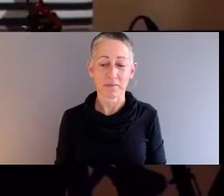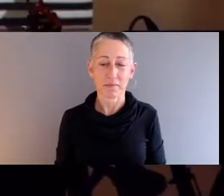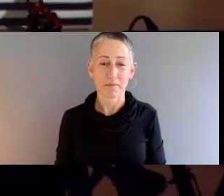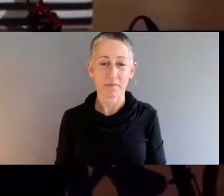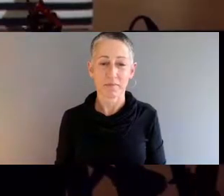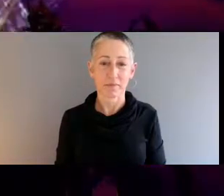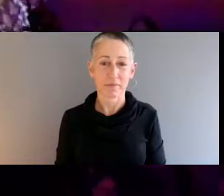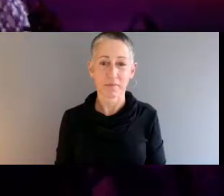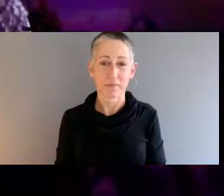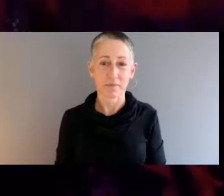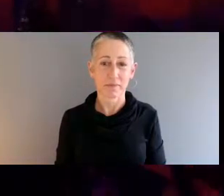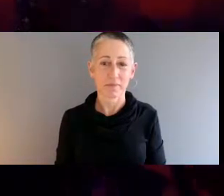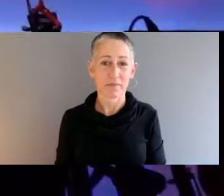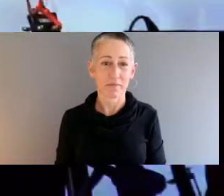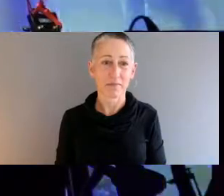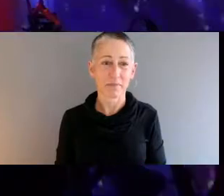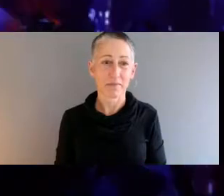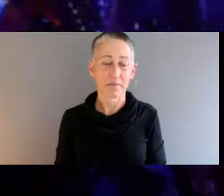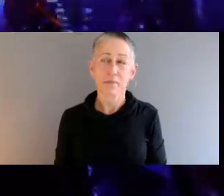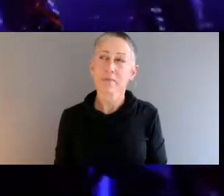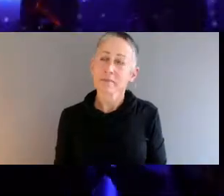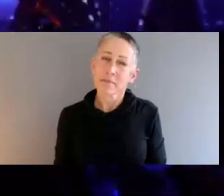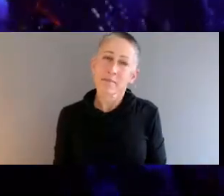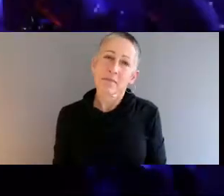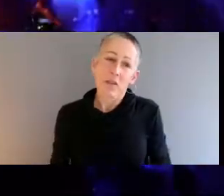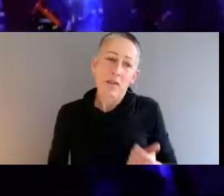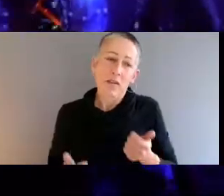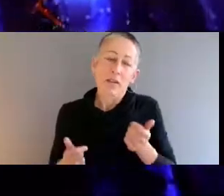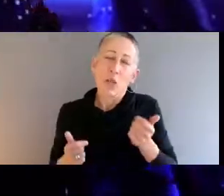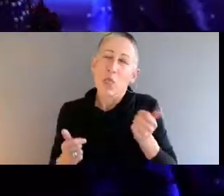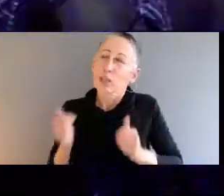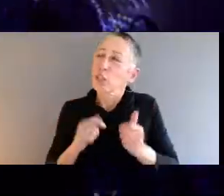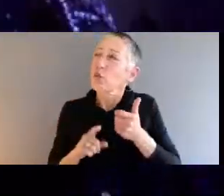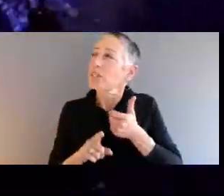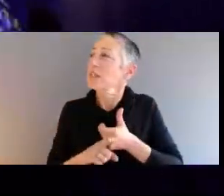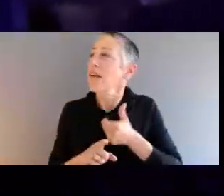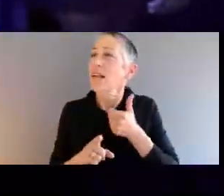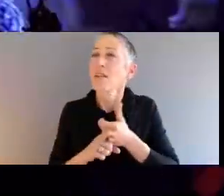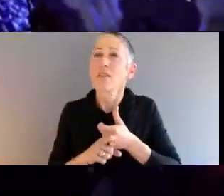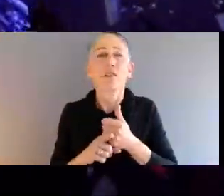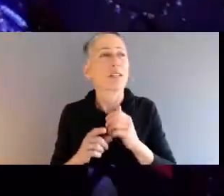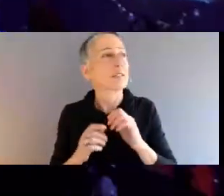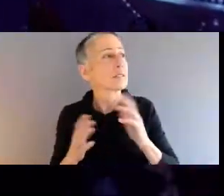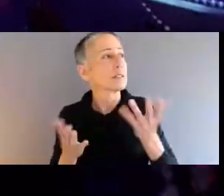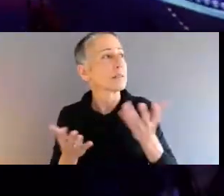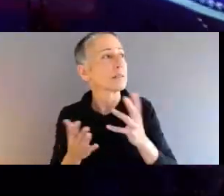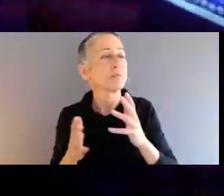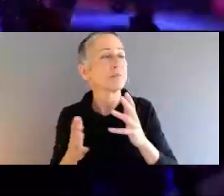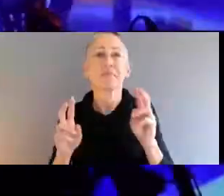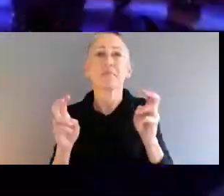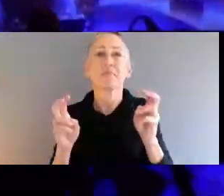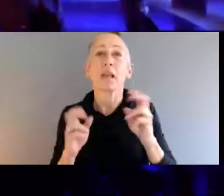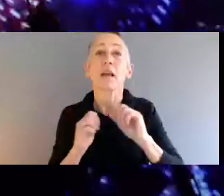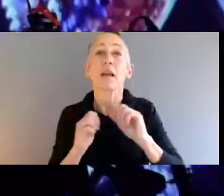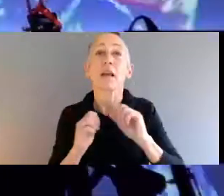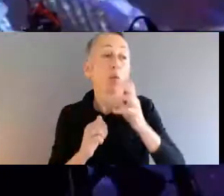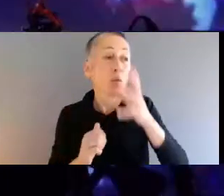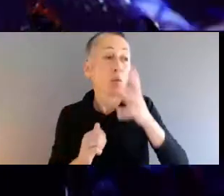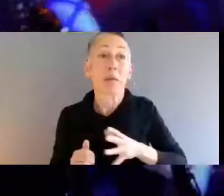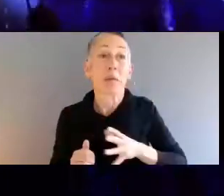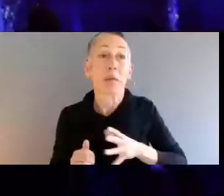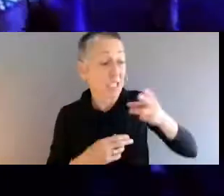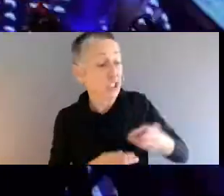perfect person. The show itself is kind of about the way in which women have been marginalized in history and the way